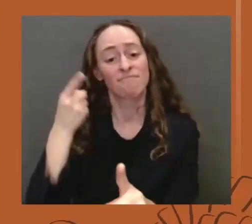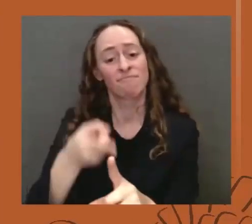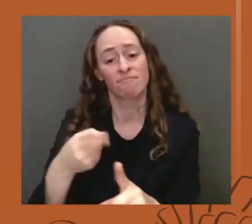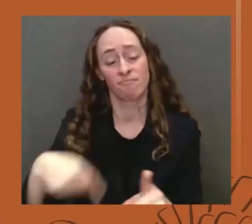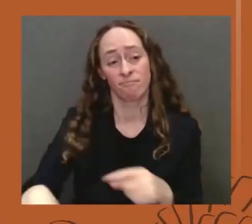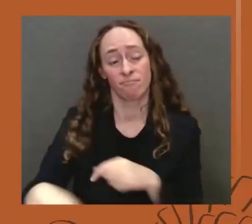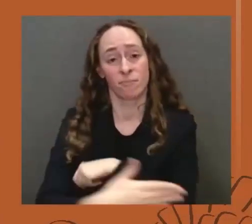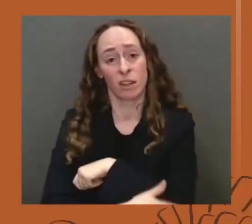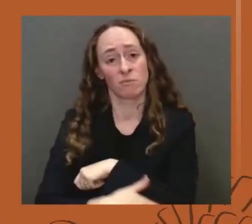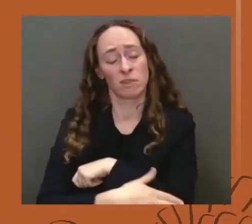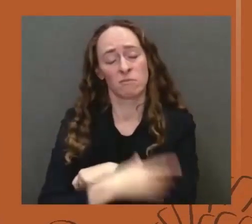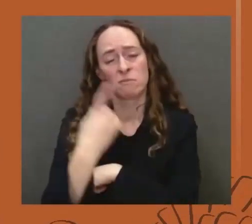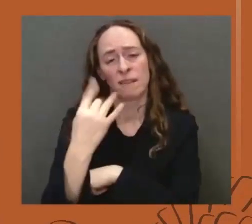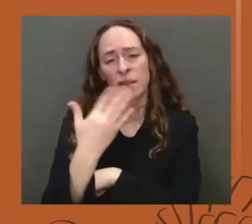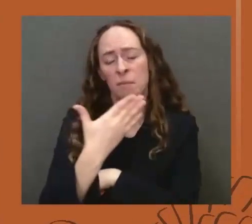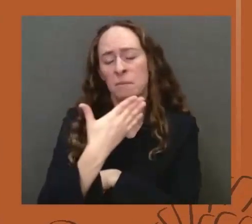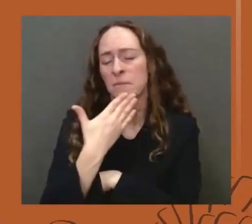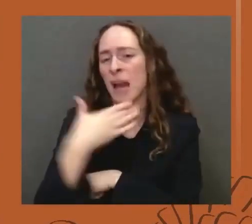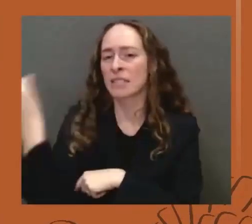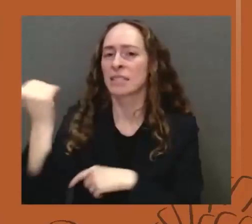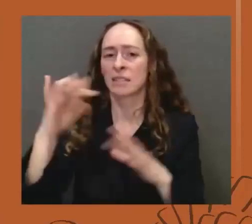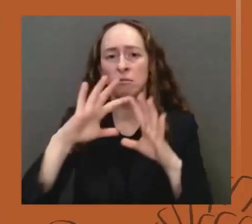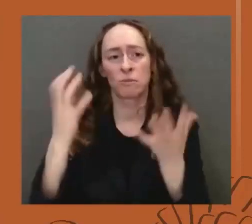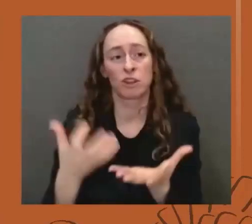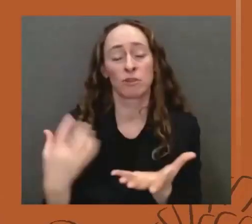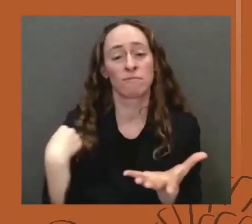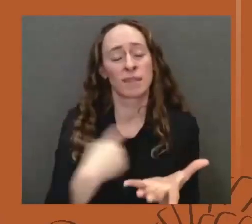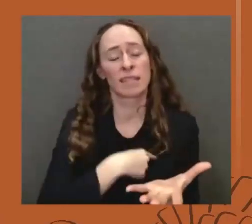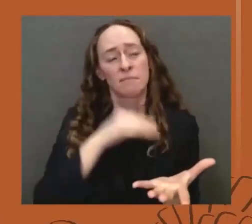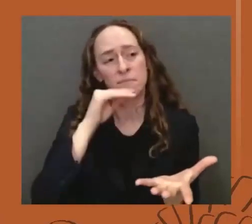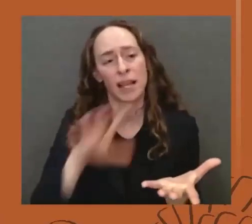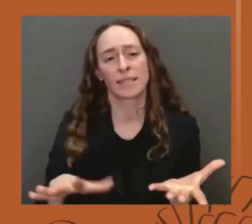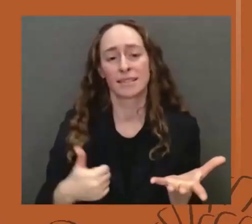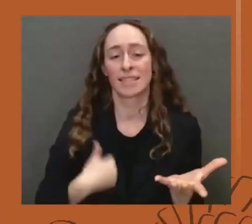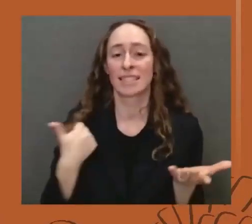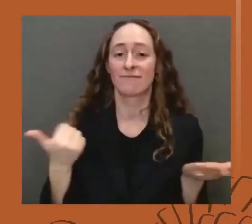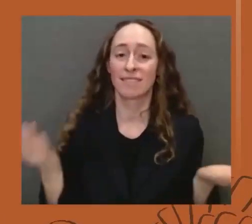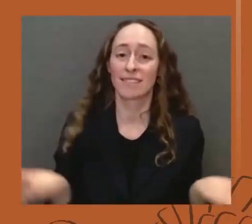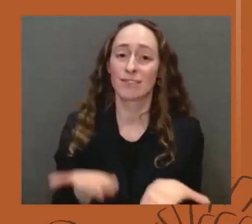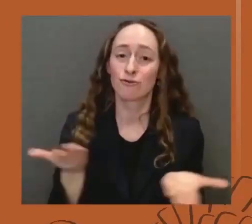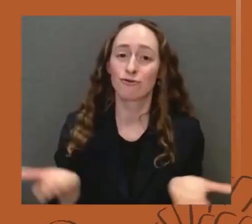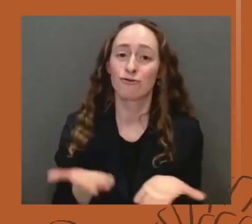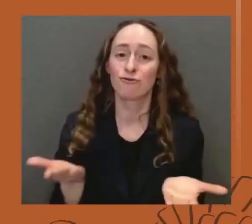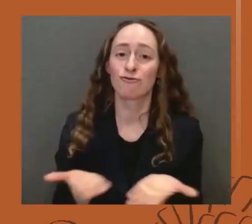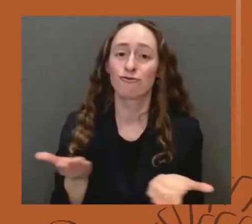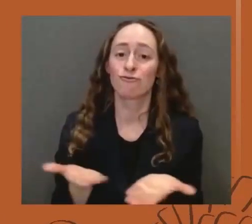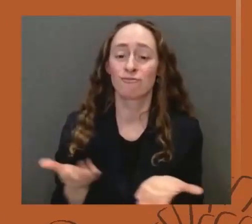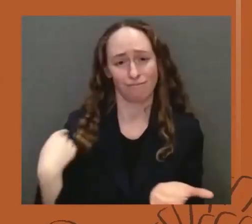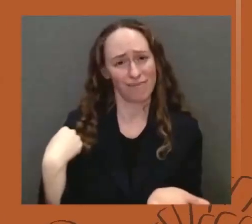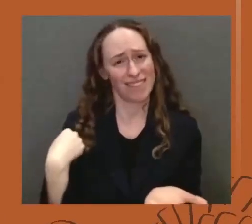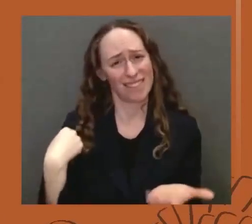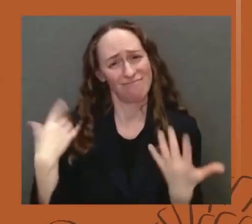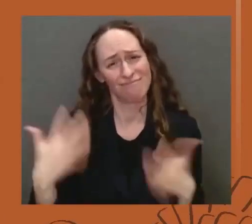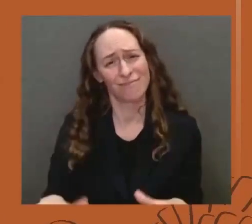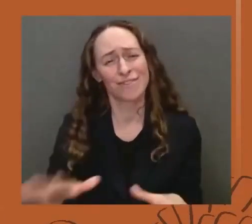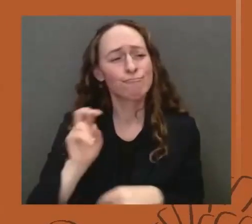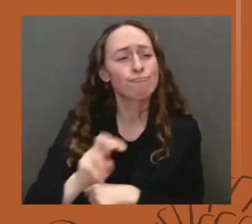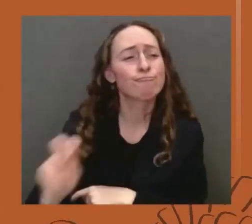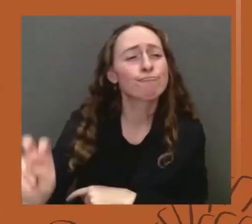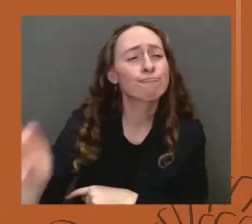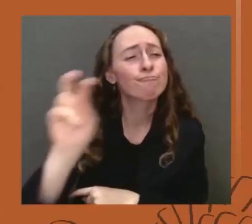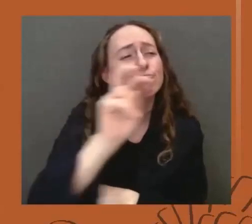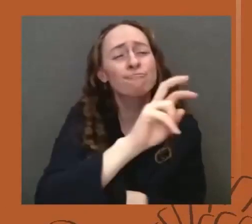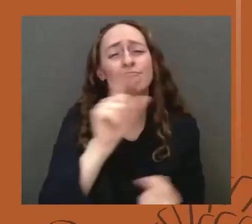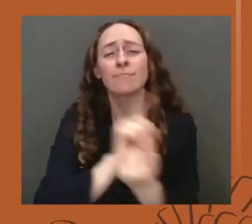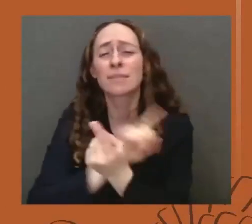That's what I see when I travel America. I met so many incredible people who do such extraordinary things, including just yesterday, Jill and I visited